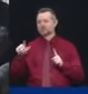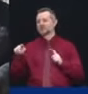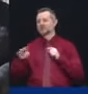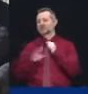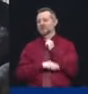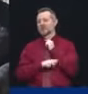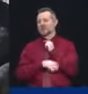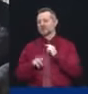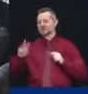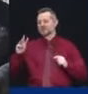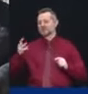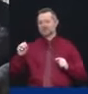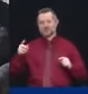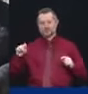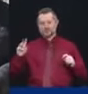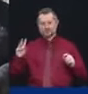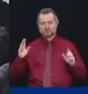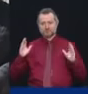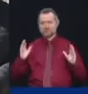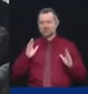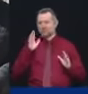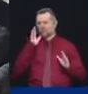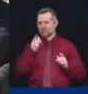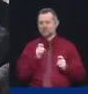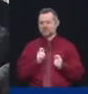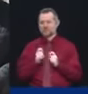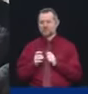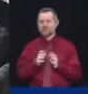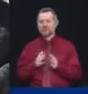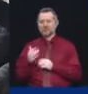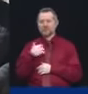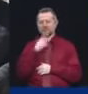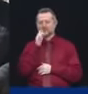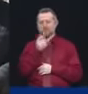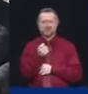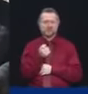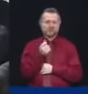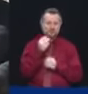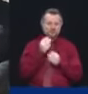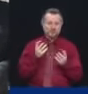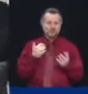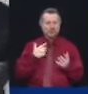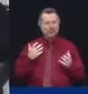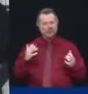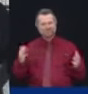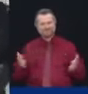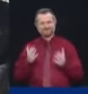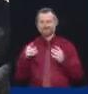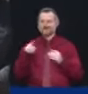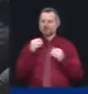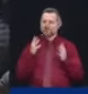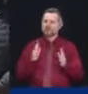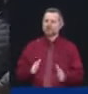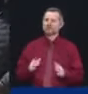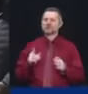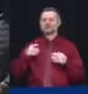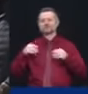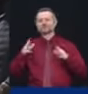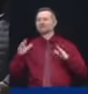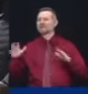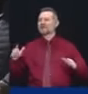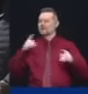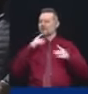some modifications in the planning, but we want the vendors, we want the public to know, and we want them to know